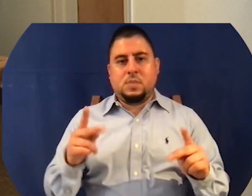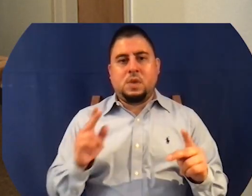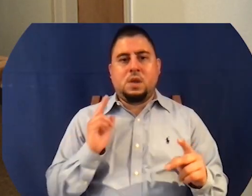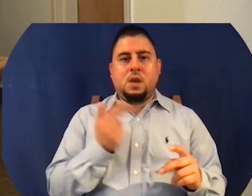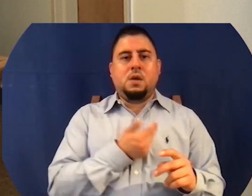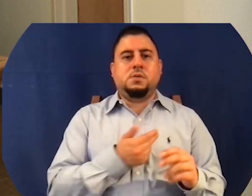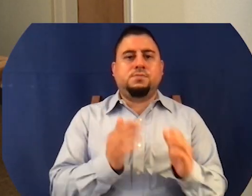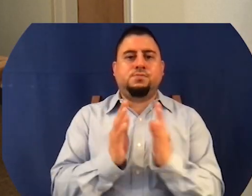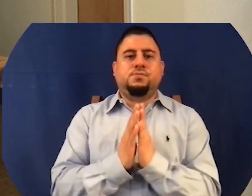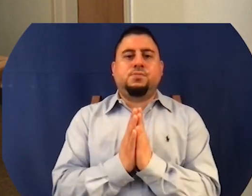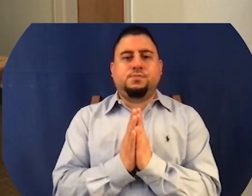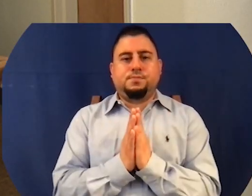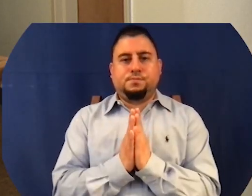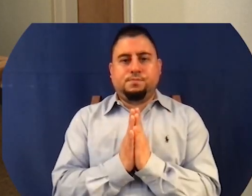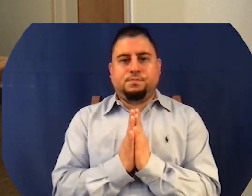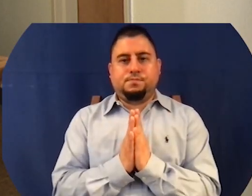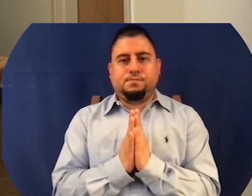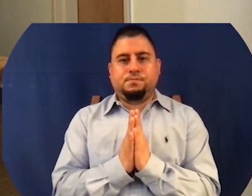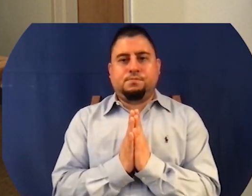pray.